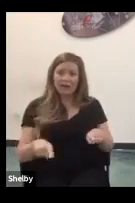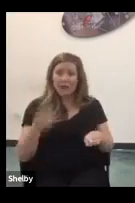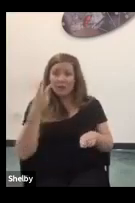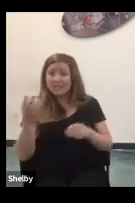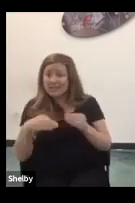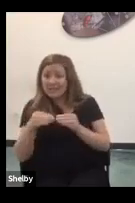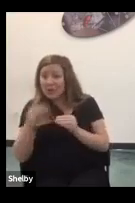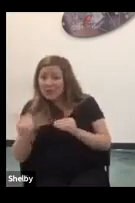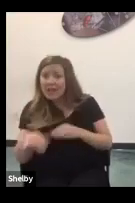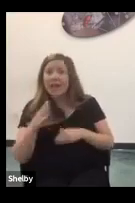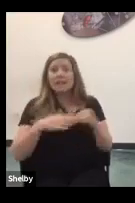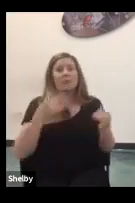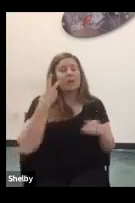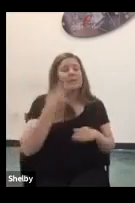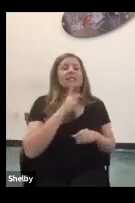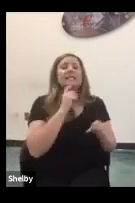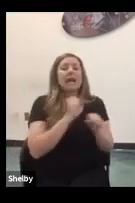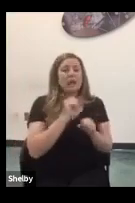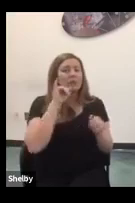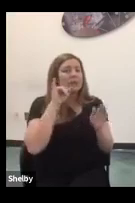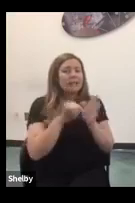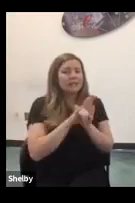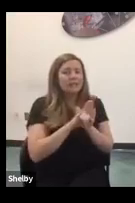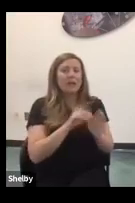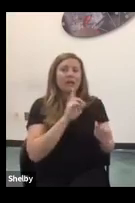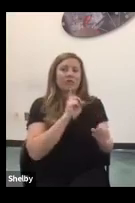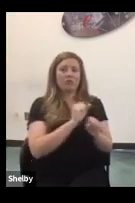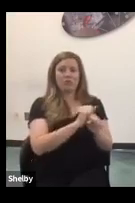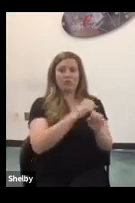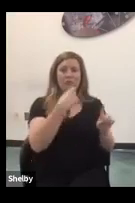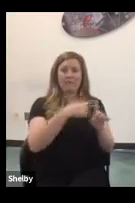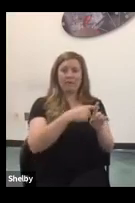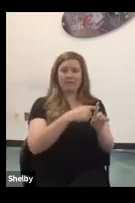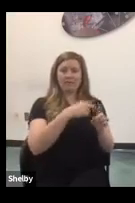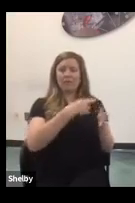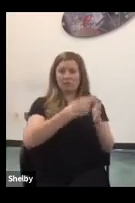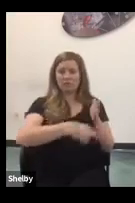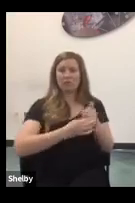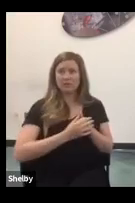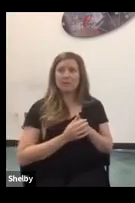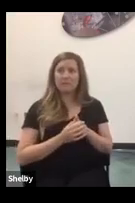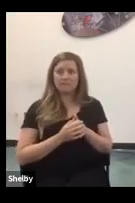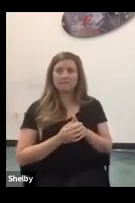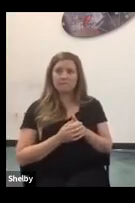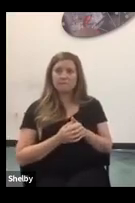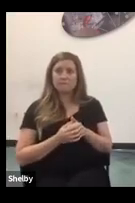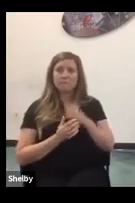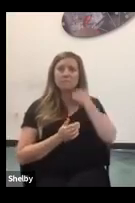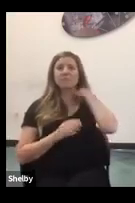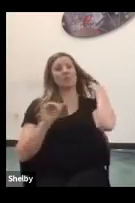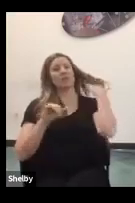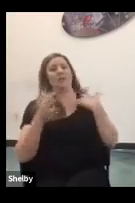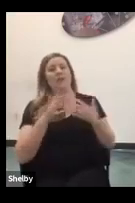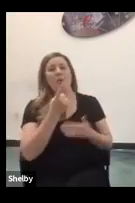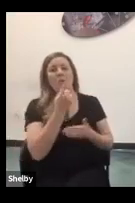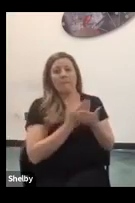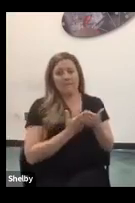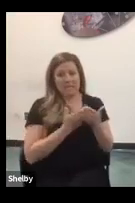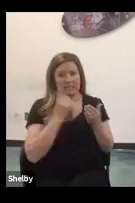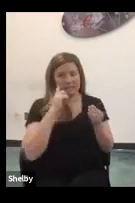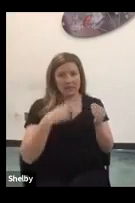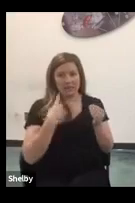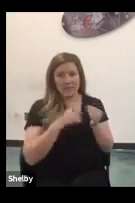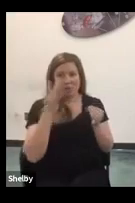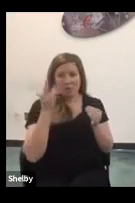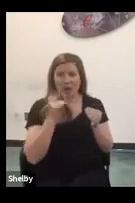would see as far as identifying those true positive results. So that's kind of one piece about thinking about why we're